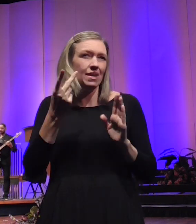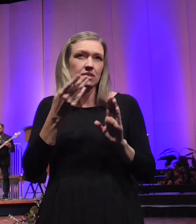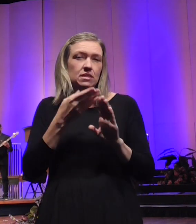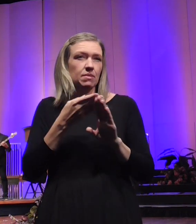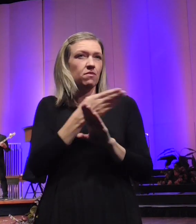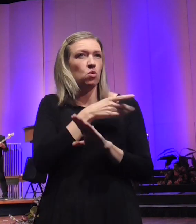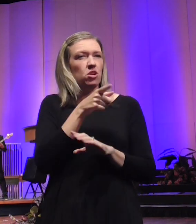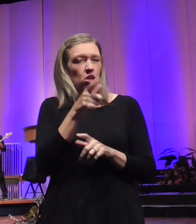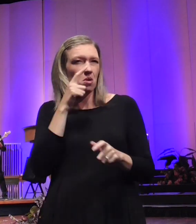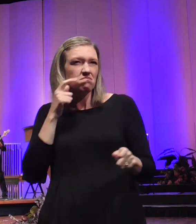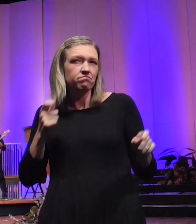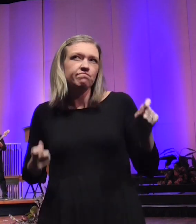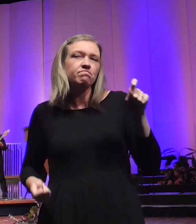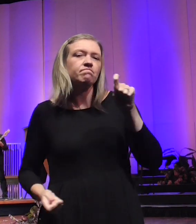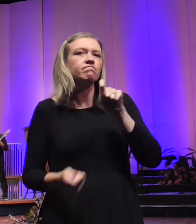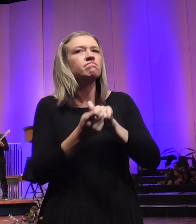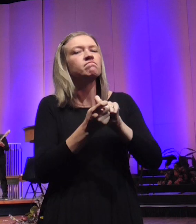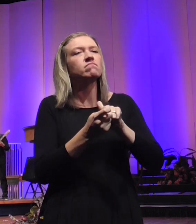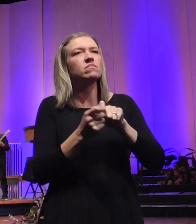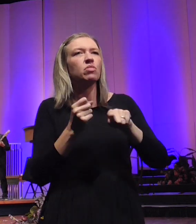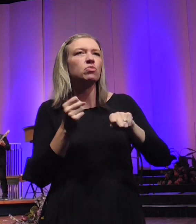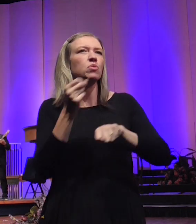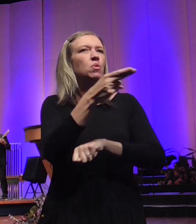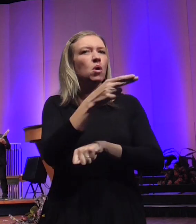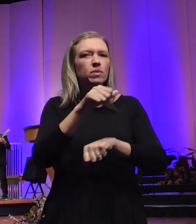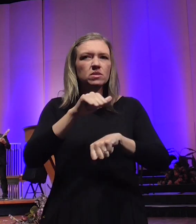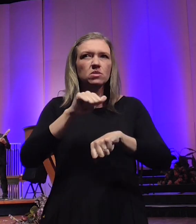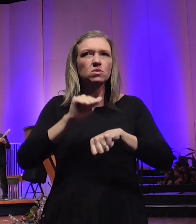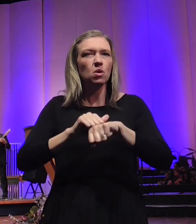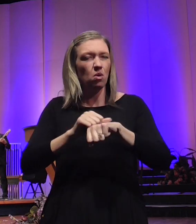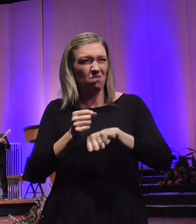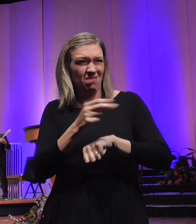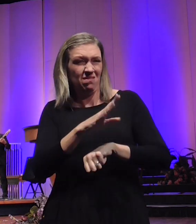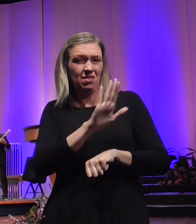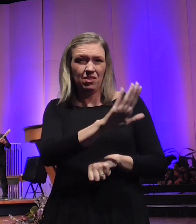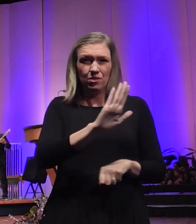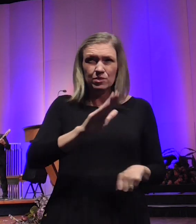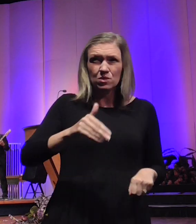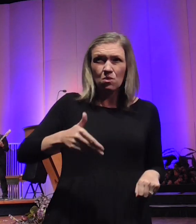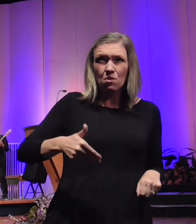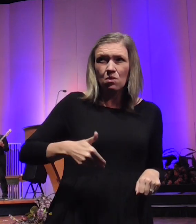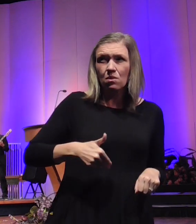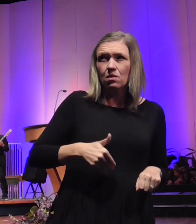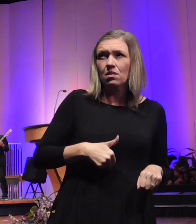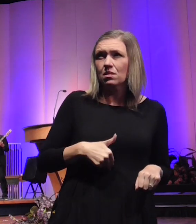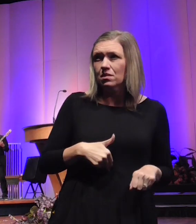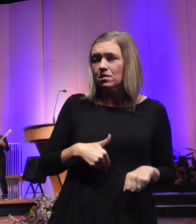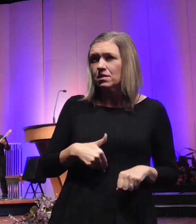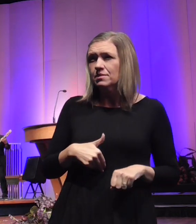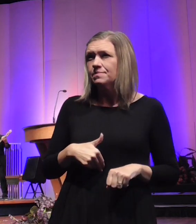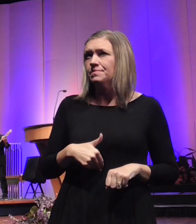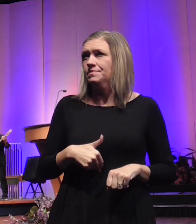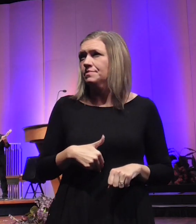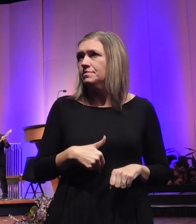before you cast your stone at someone's soul.